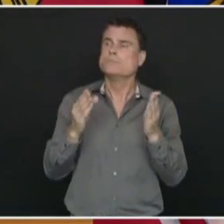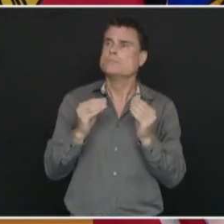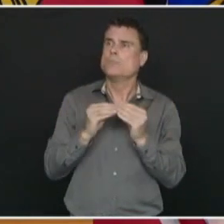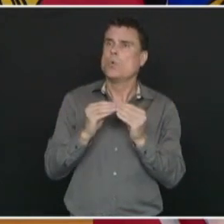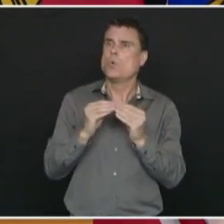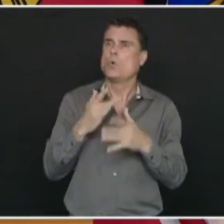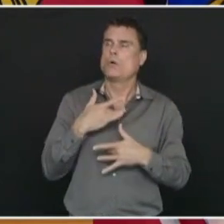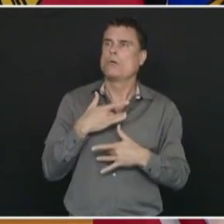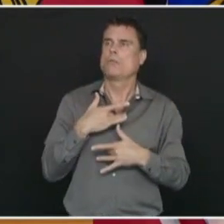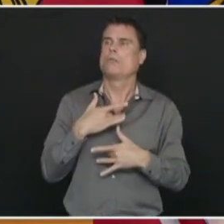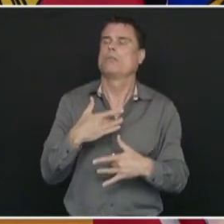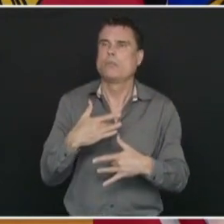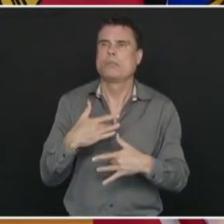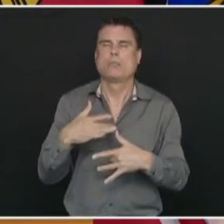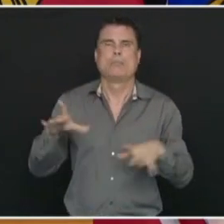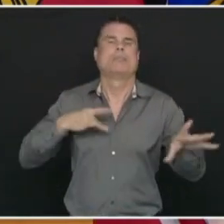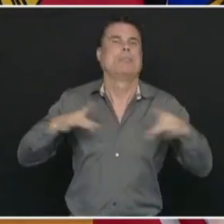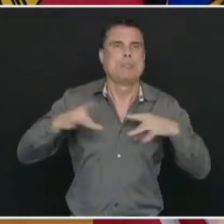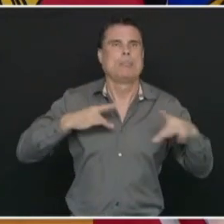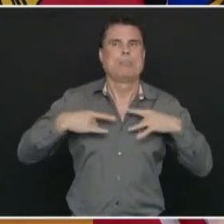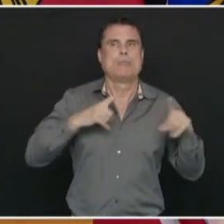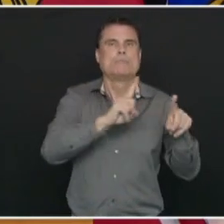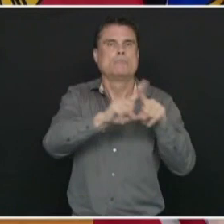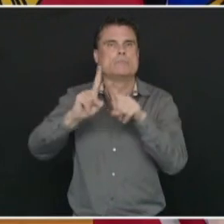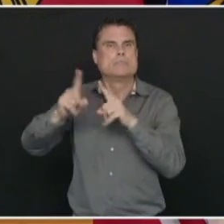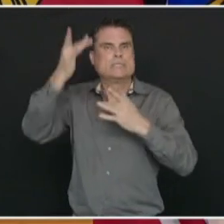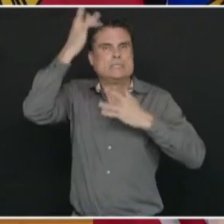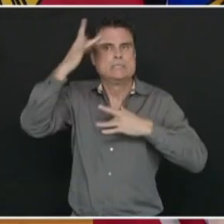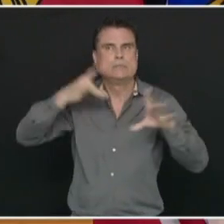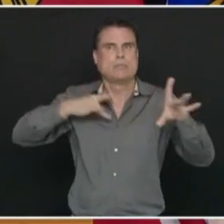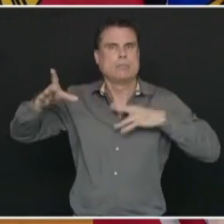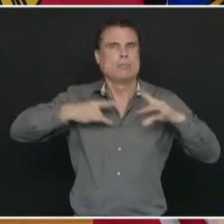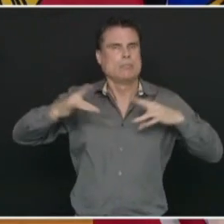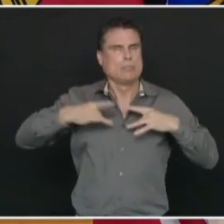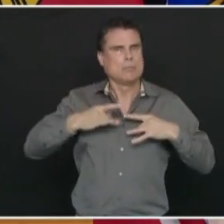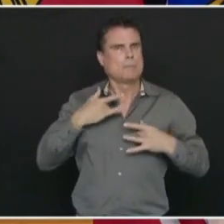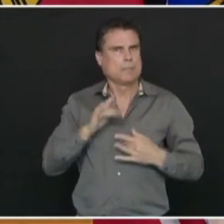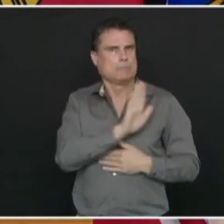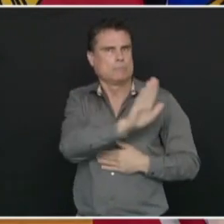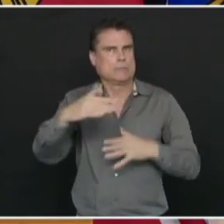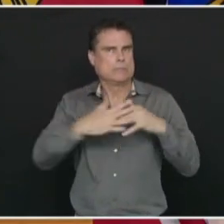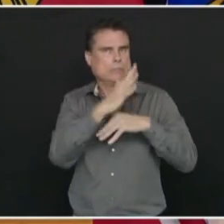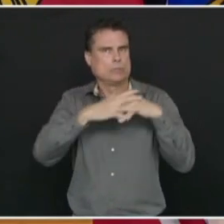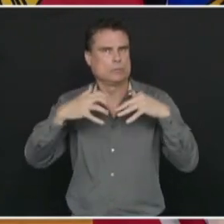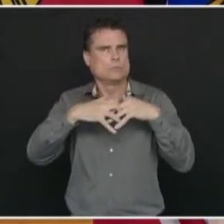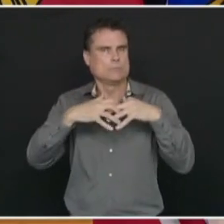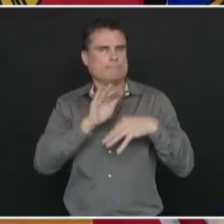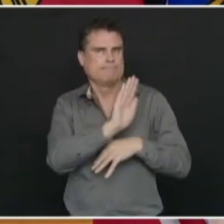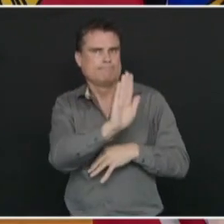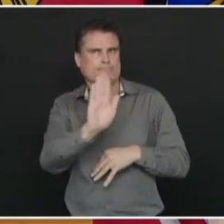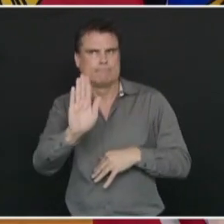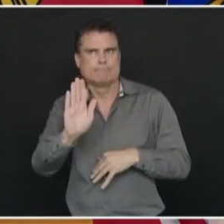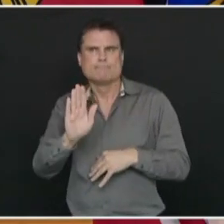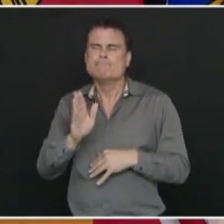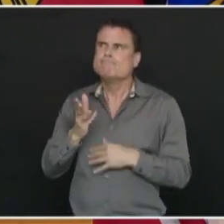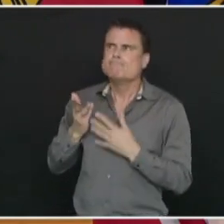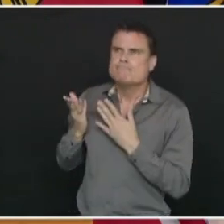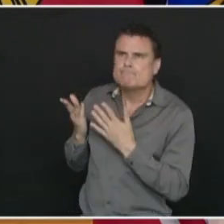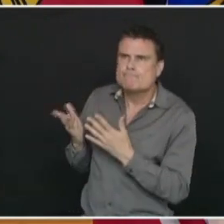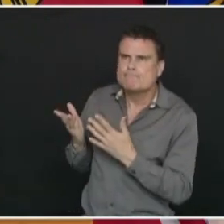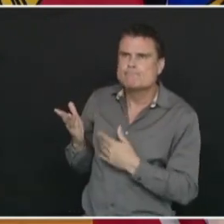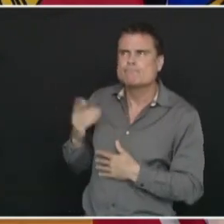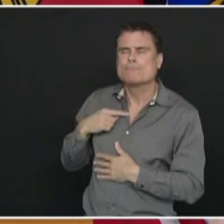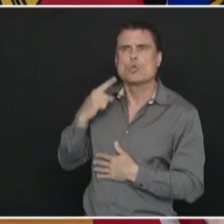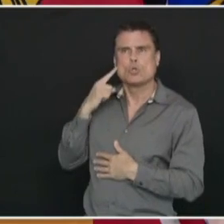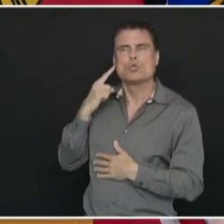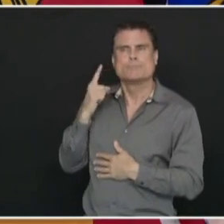of people should cases arise in First Nations communities. The other really important, and that may involve